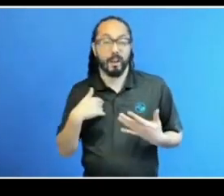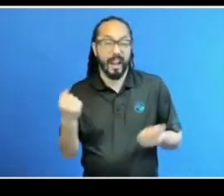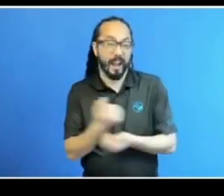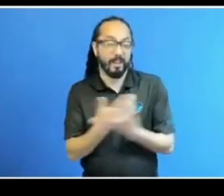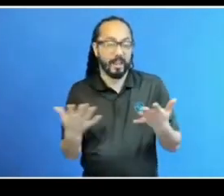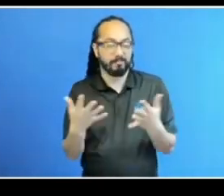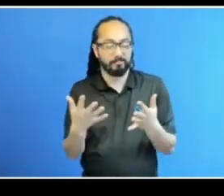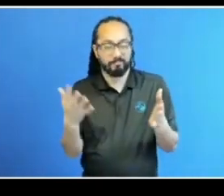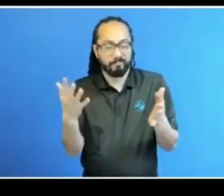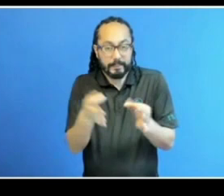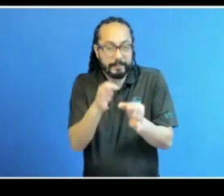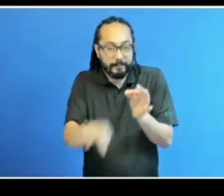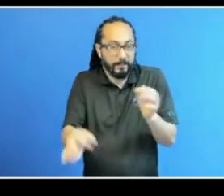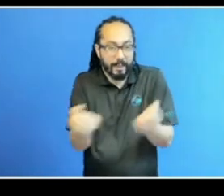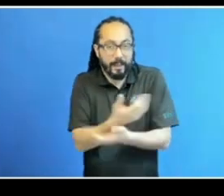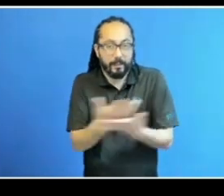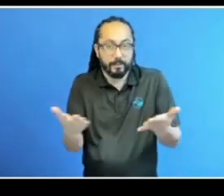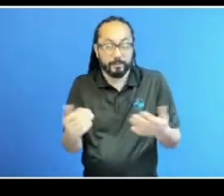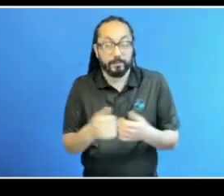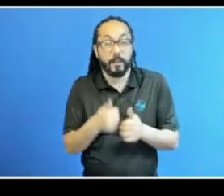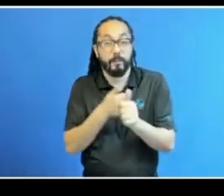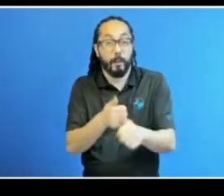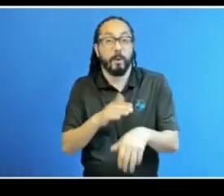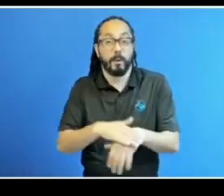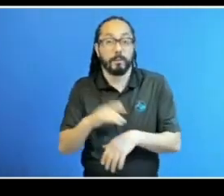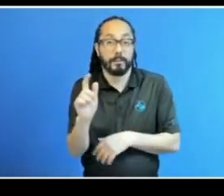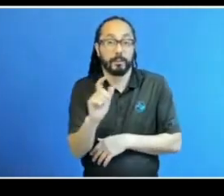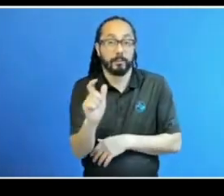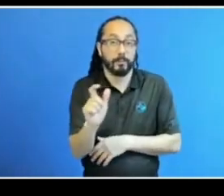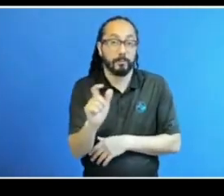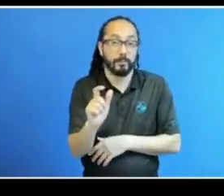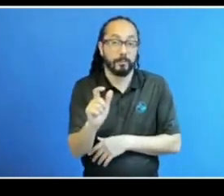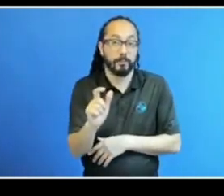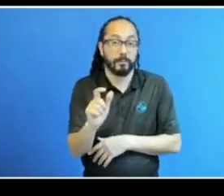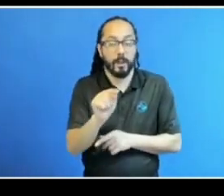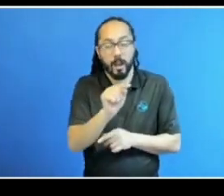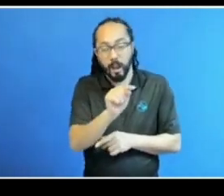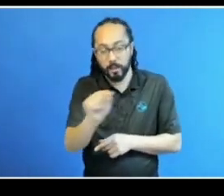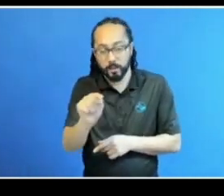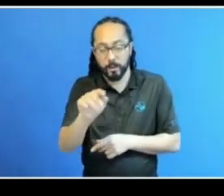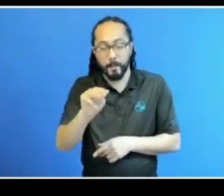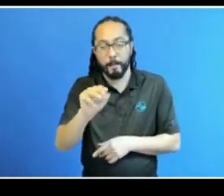everything. If you follow me on Instagram,